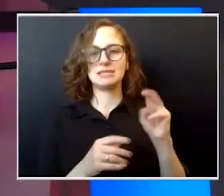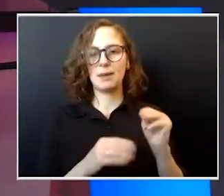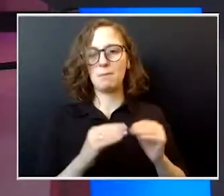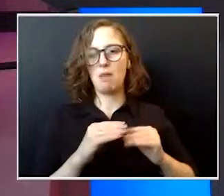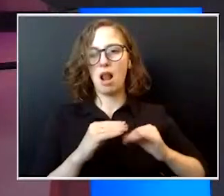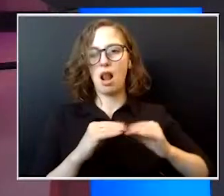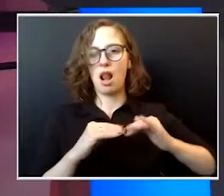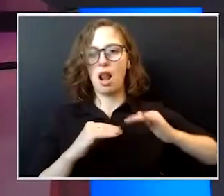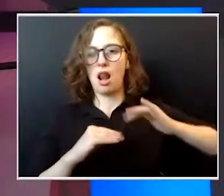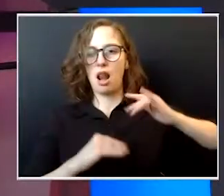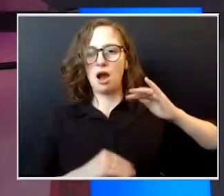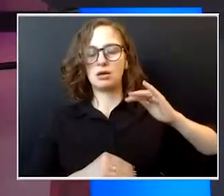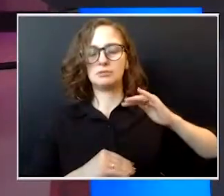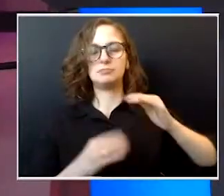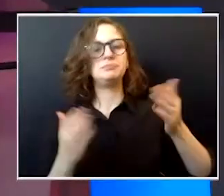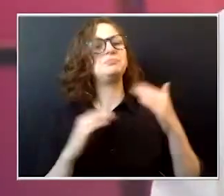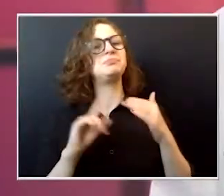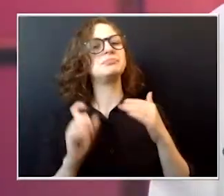patient getting operated on?